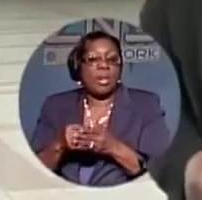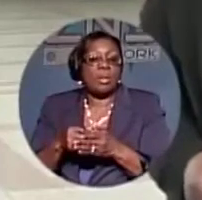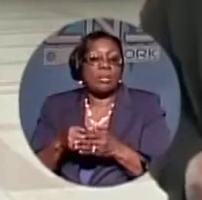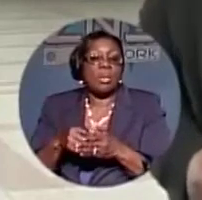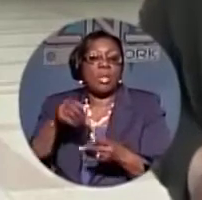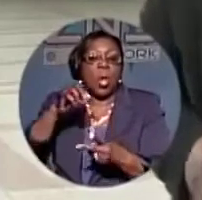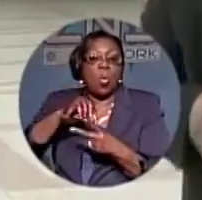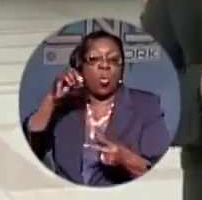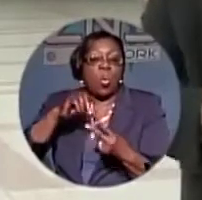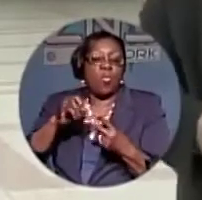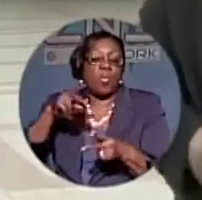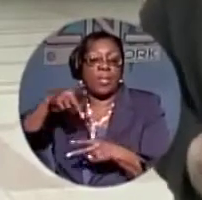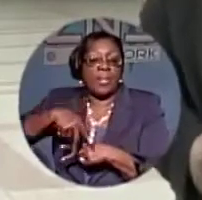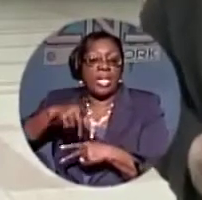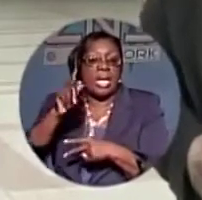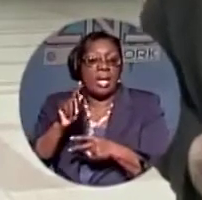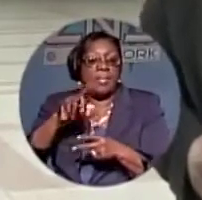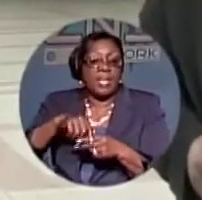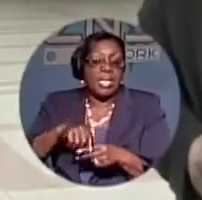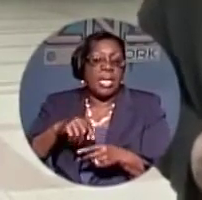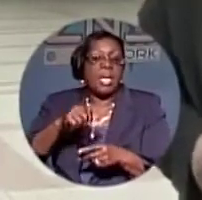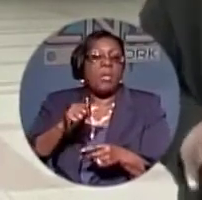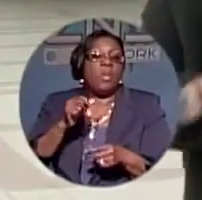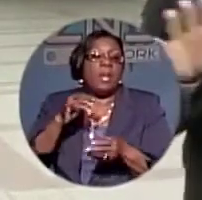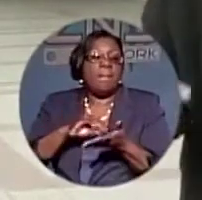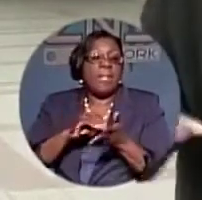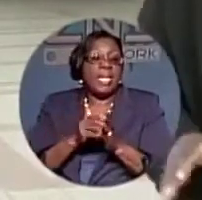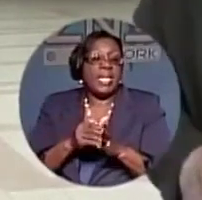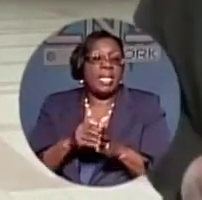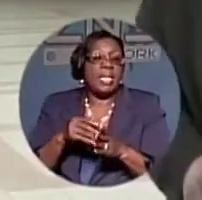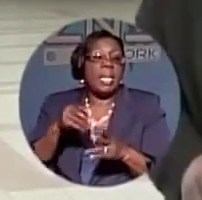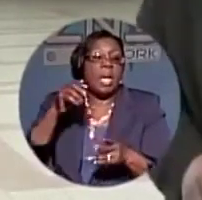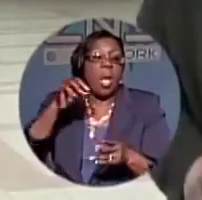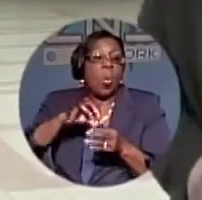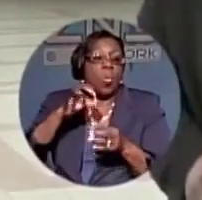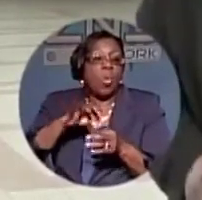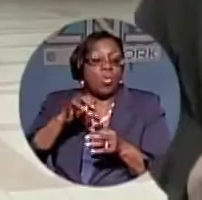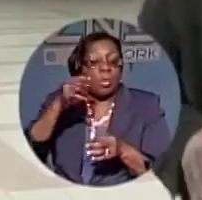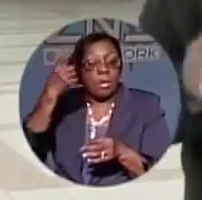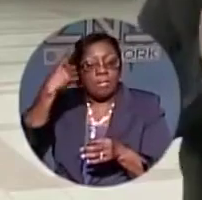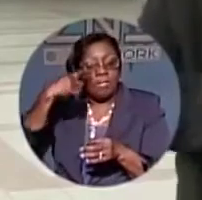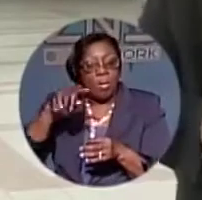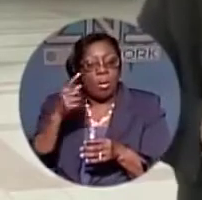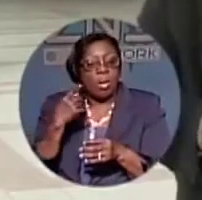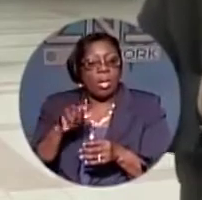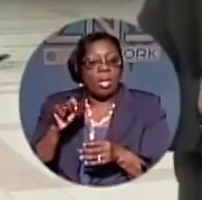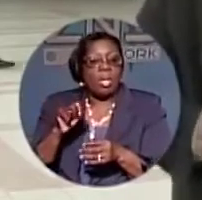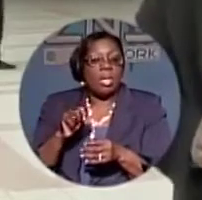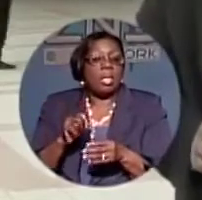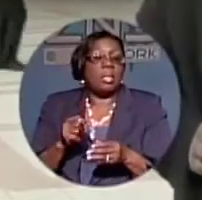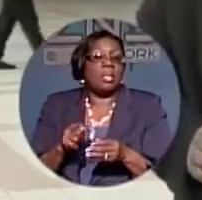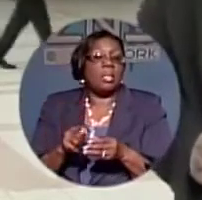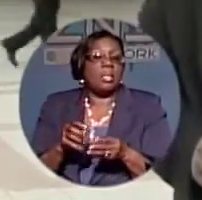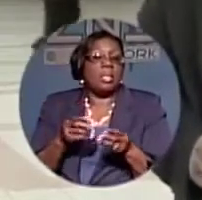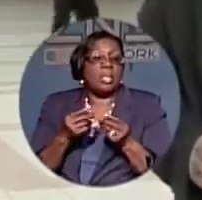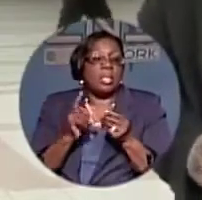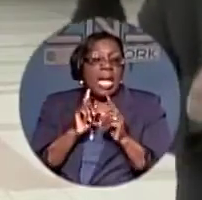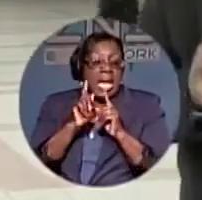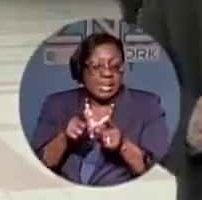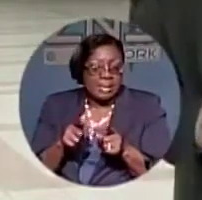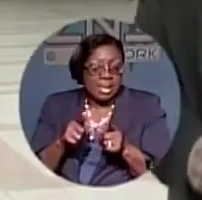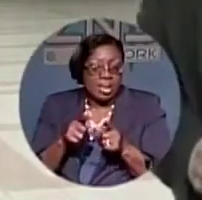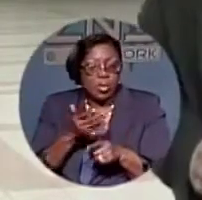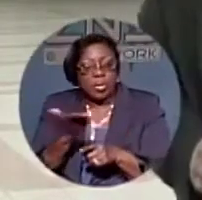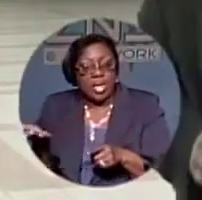would mean a vote for a resolution with the unions. He opted not to even comment on that, saying that he's staying focused on the mandate, and that is to